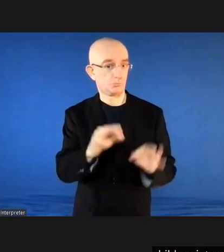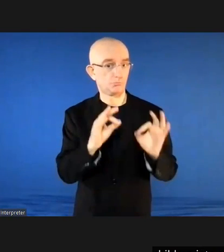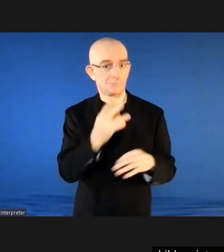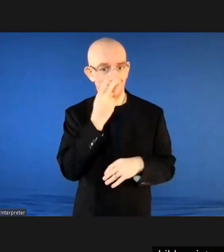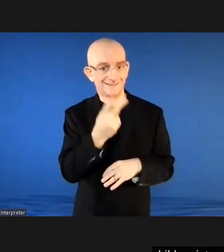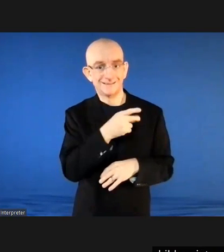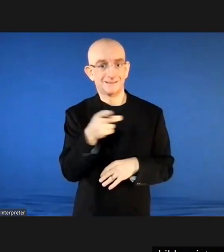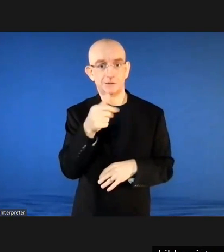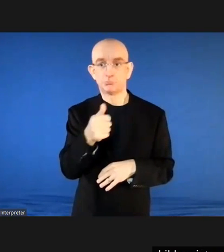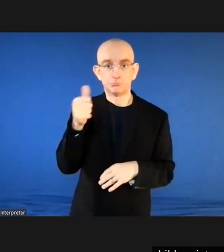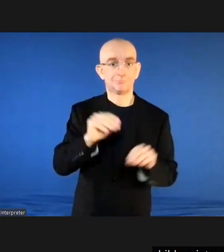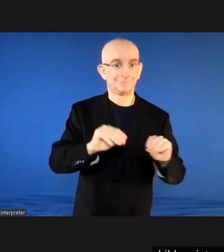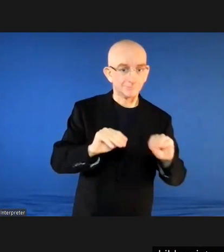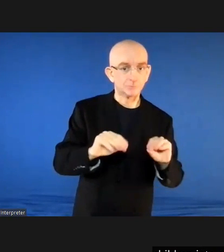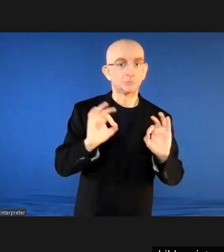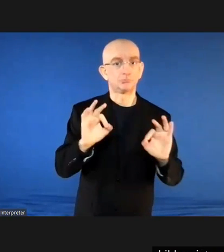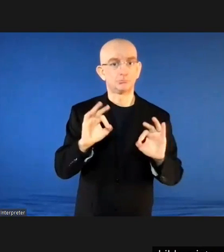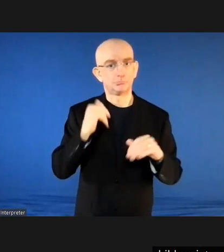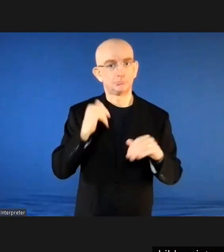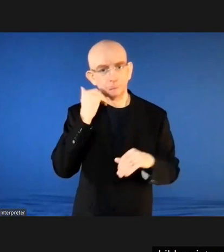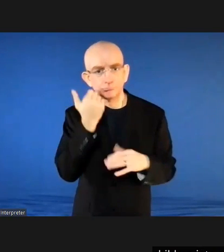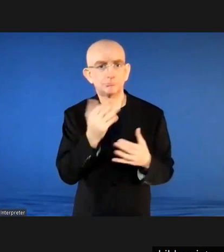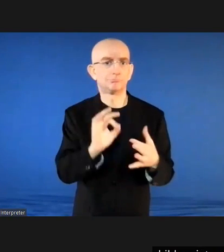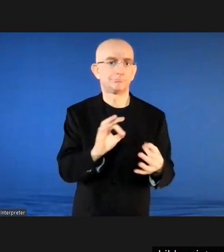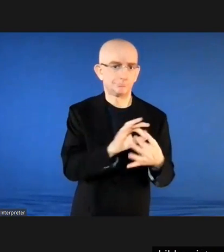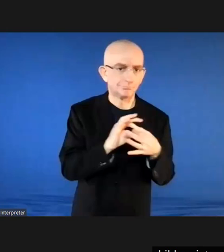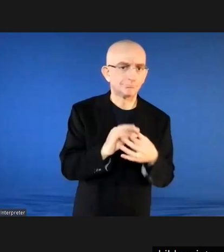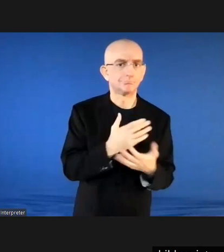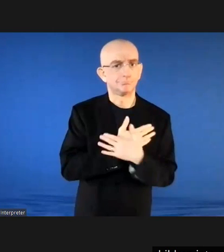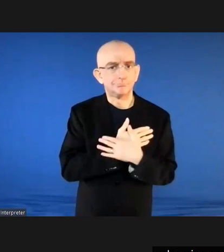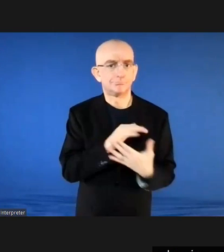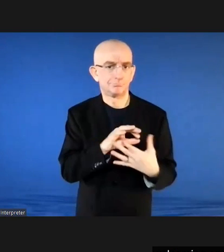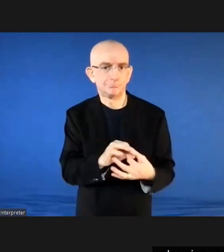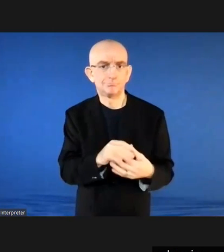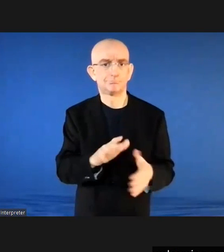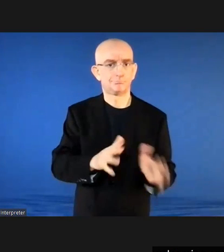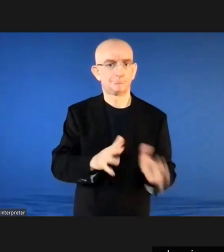a lot of them in the school, and the buildings were accessible. And